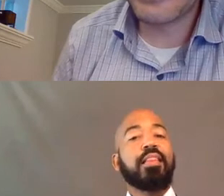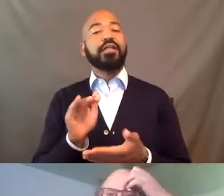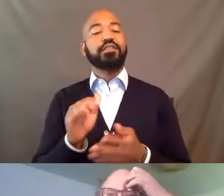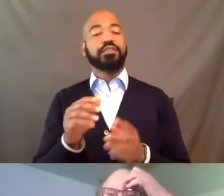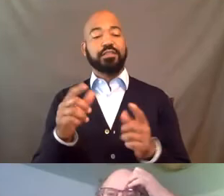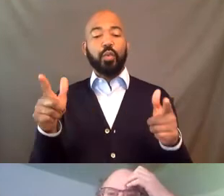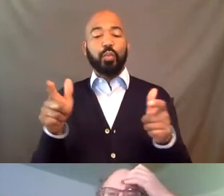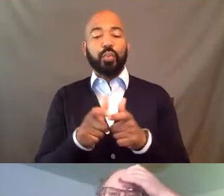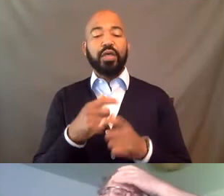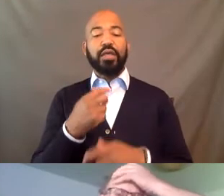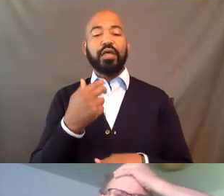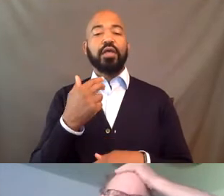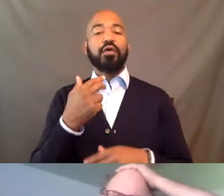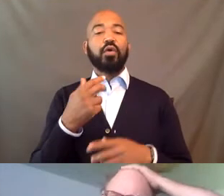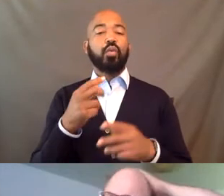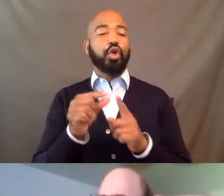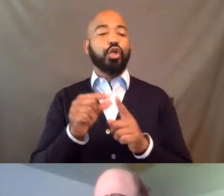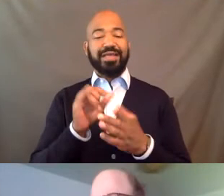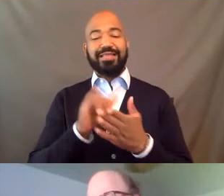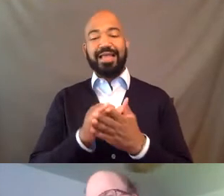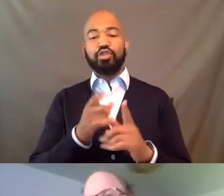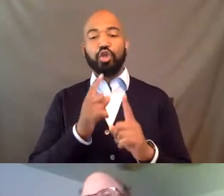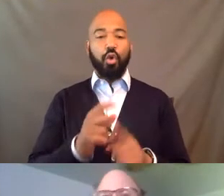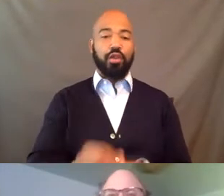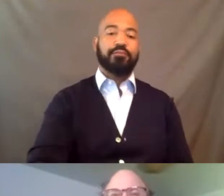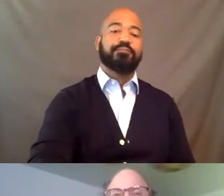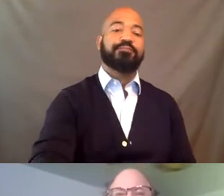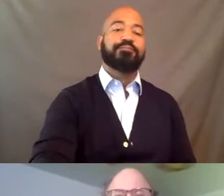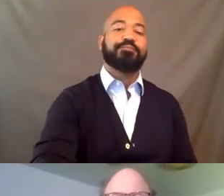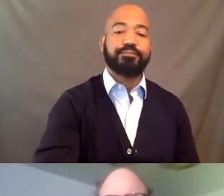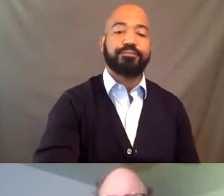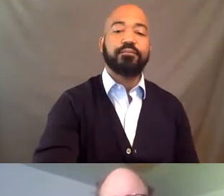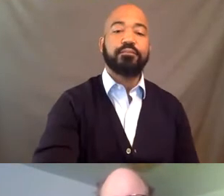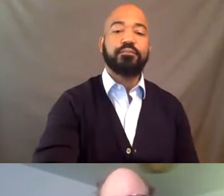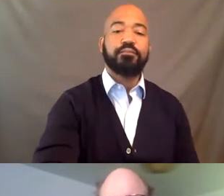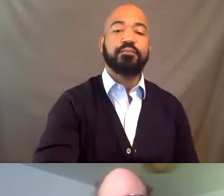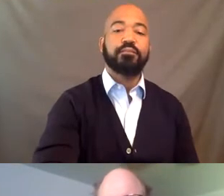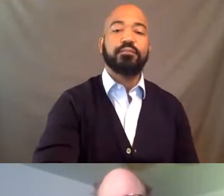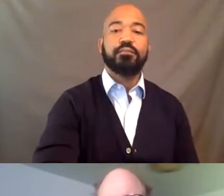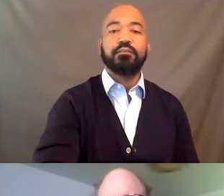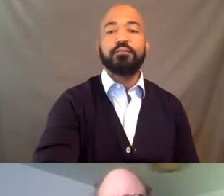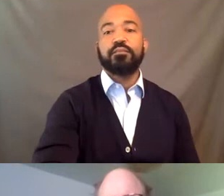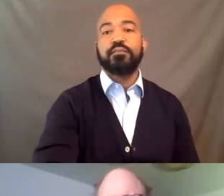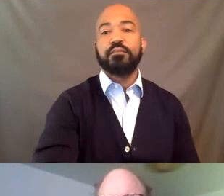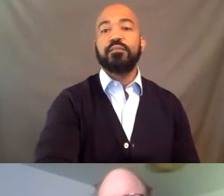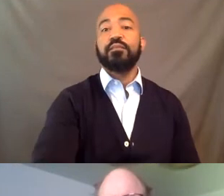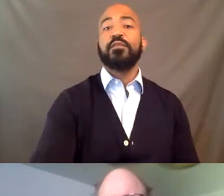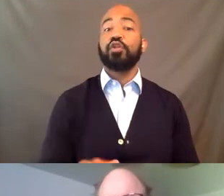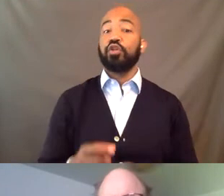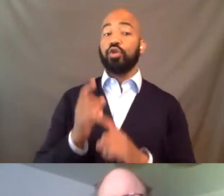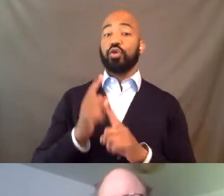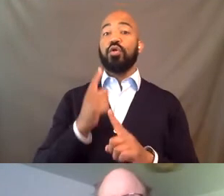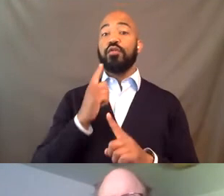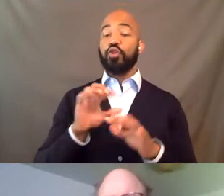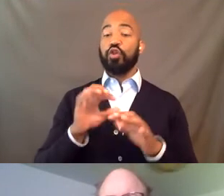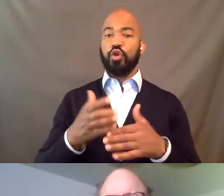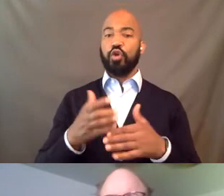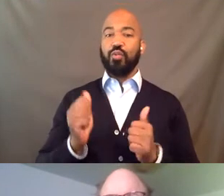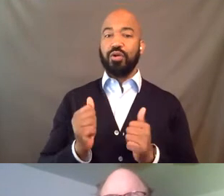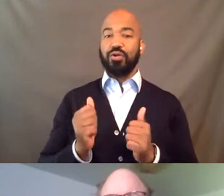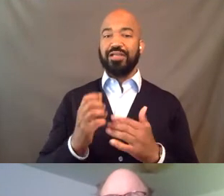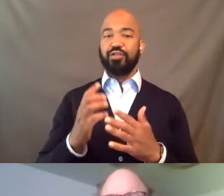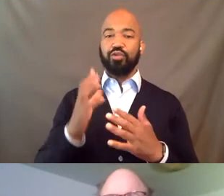goal. yeah, that was the goal of our group, actually. We were trying to come up with something a little bit shorter. The one